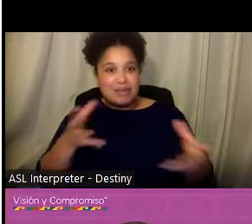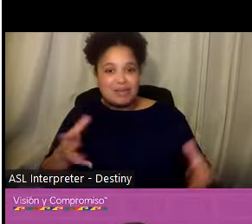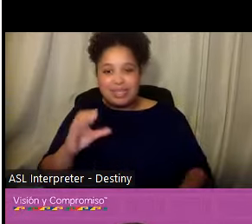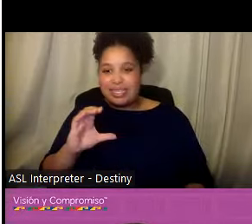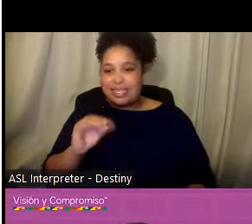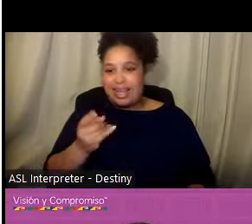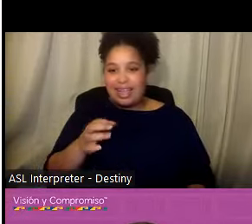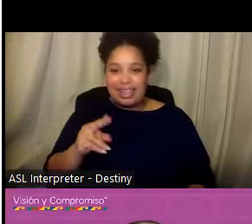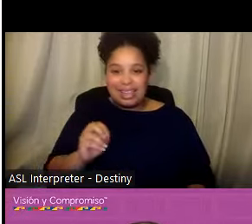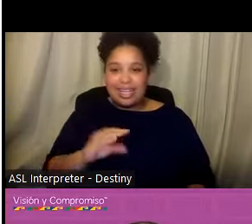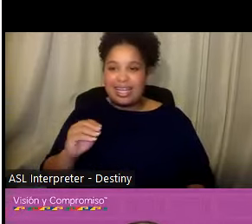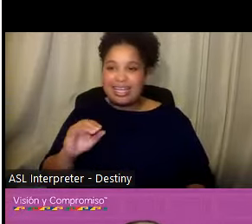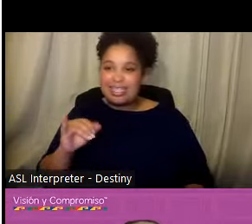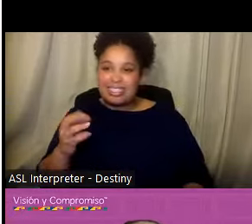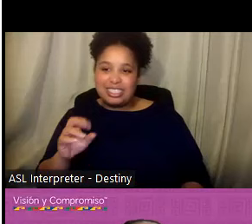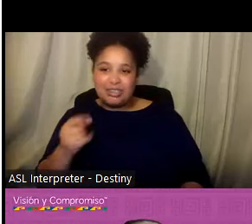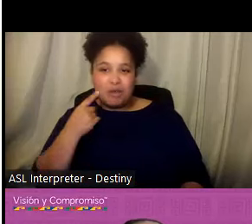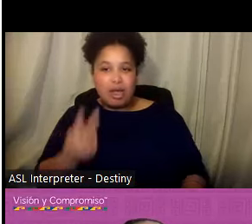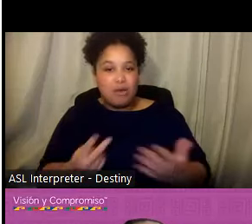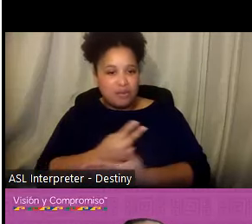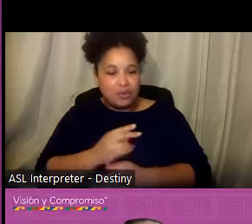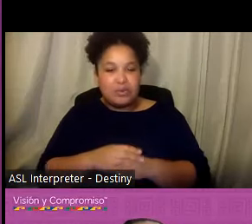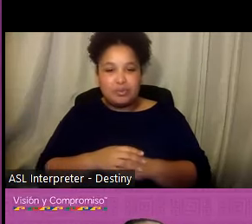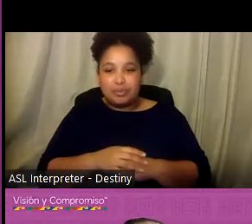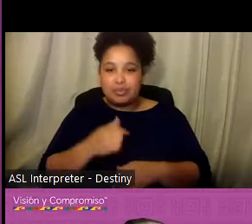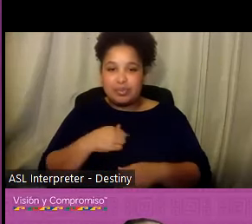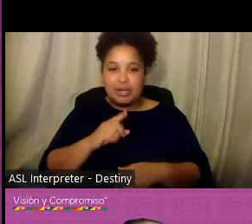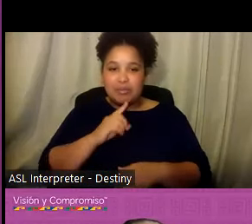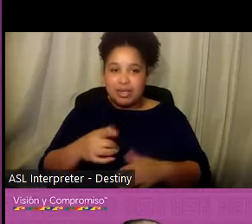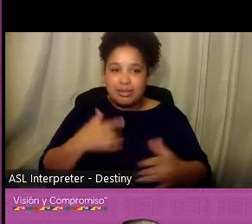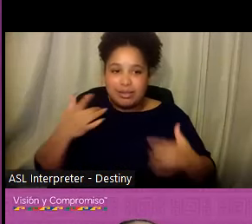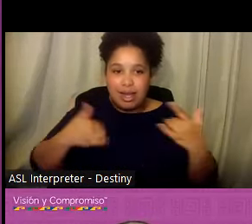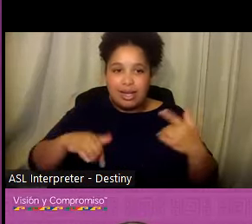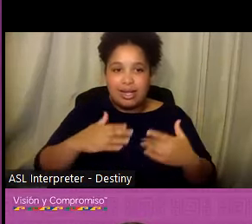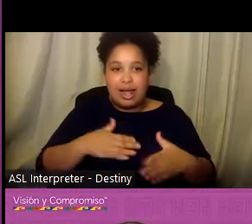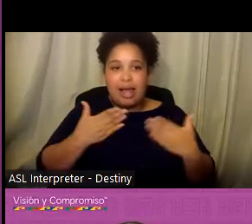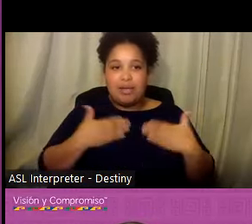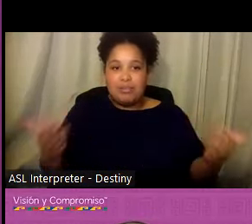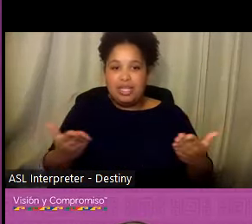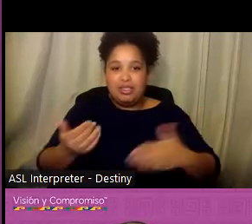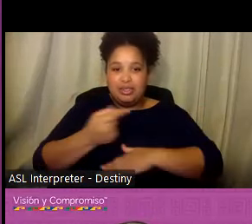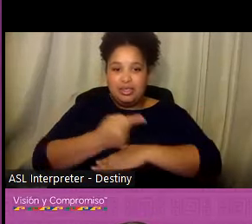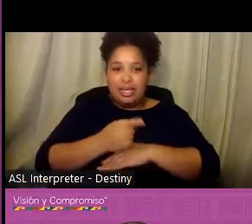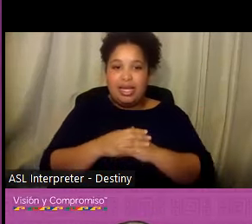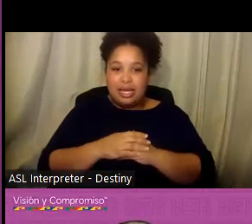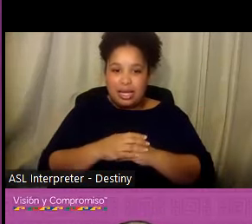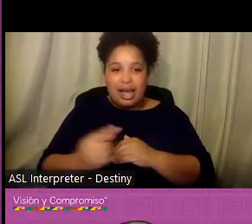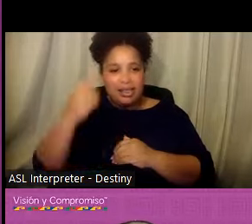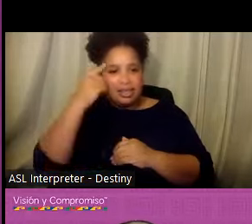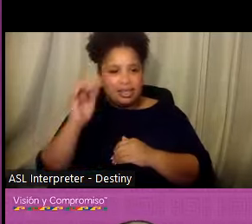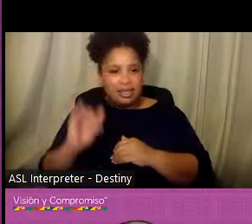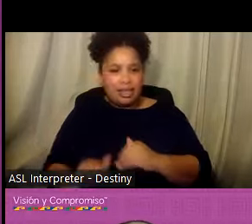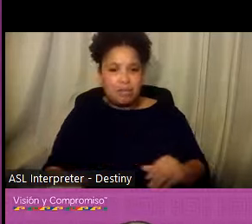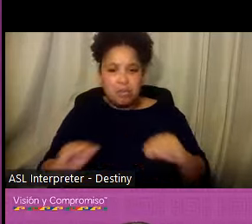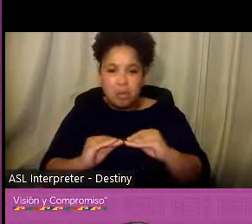and thank you, Jared, for that overview. I'm really excited and pleased to be here today. I think that the